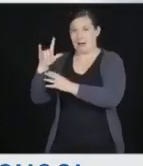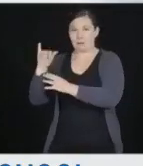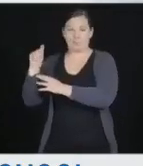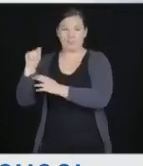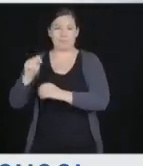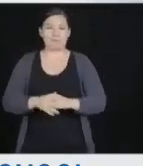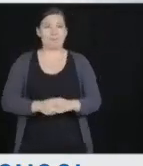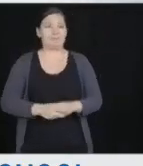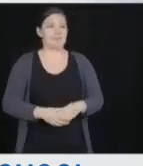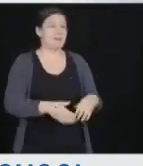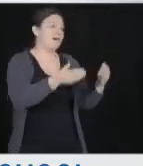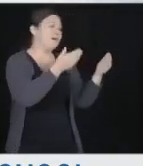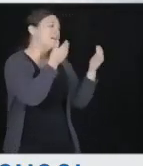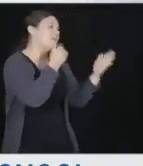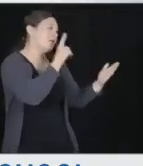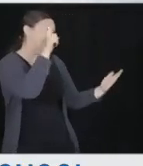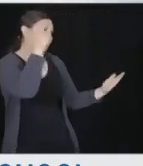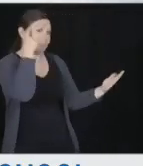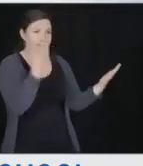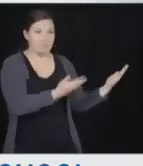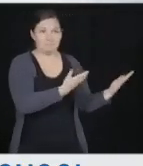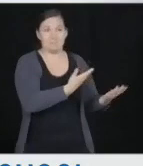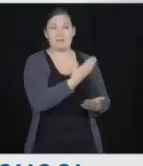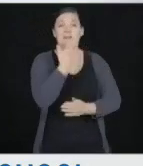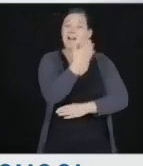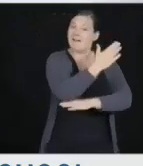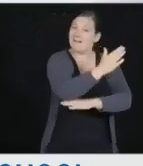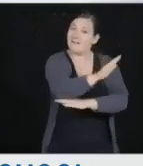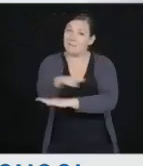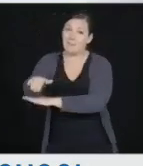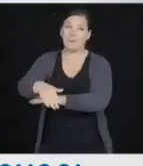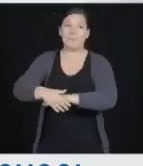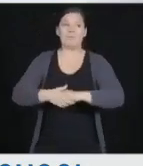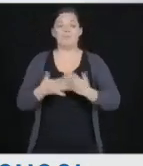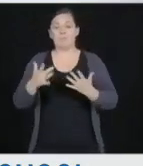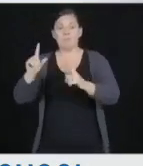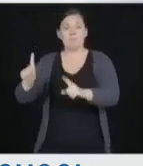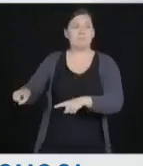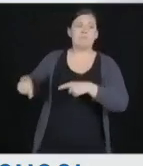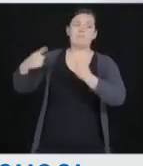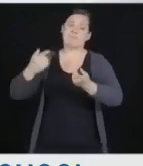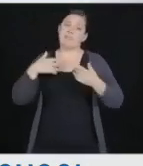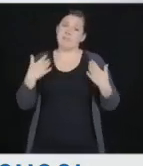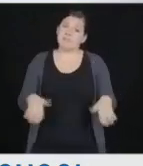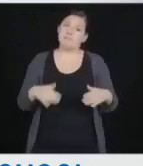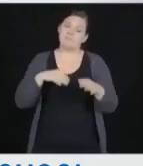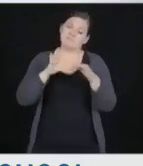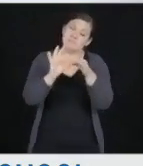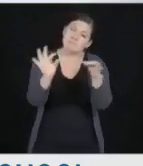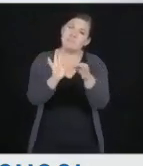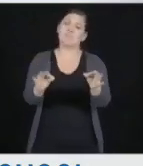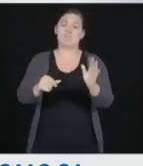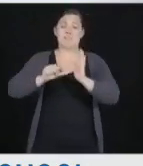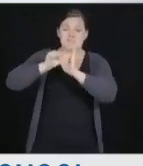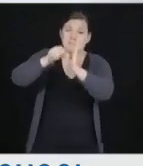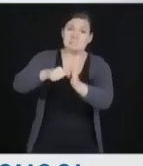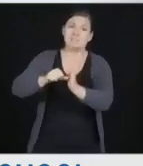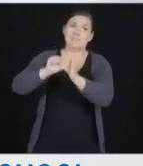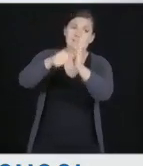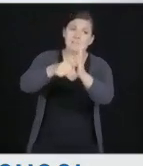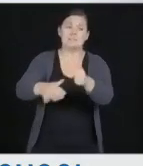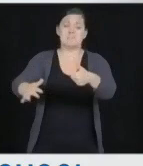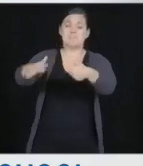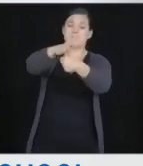been possible because Ontarians have demonstrated incredible resolve. You've worked incredibly hard to limit the spread